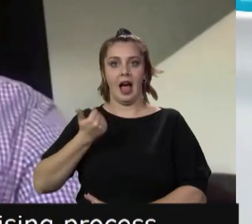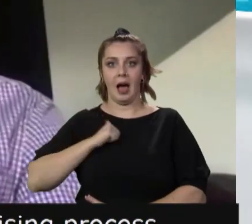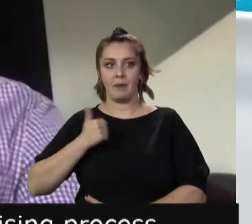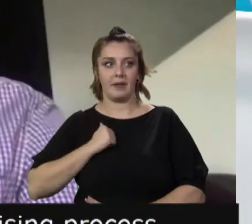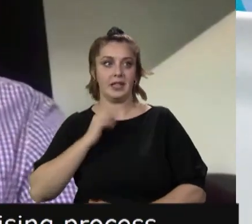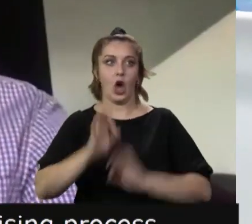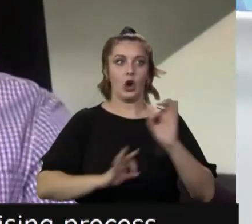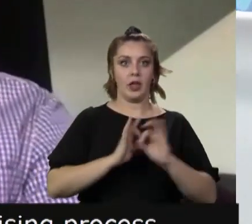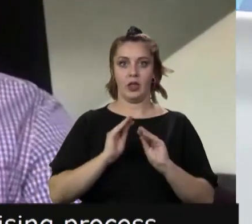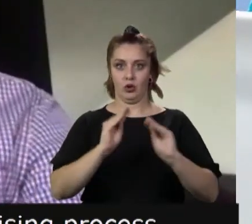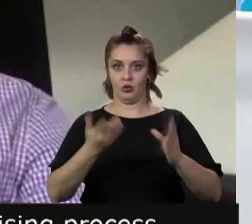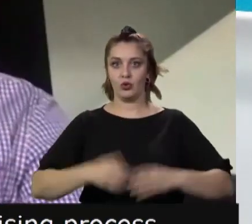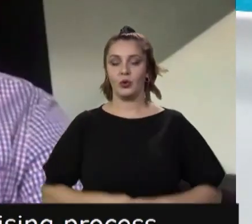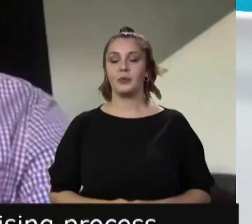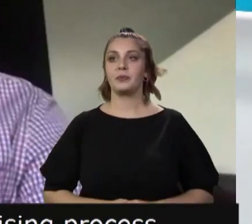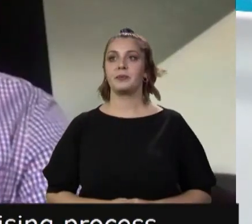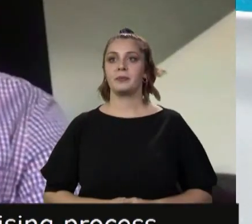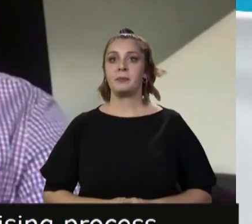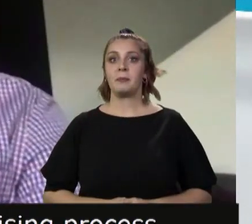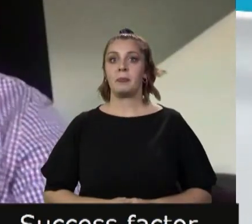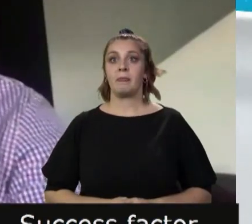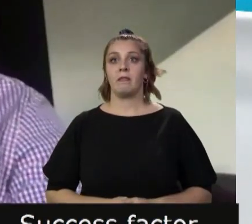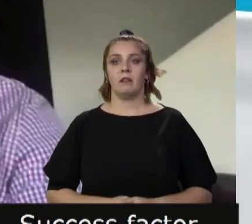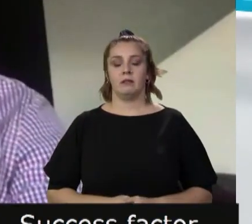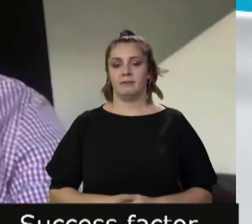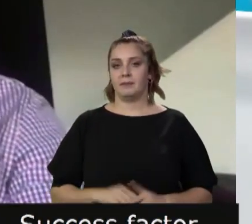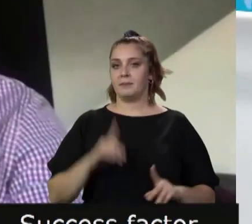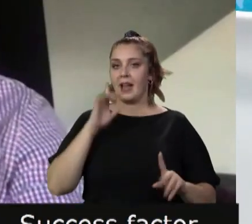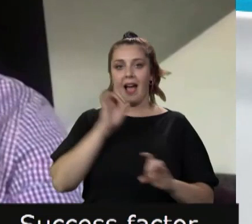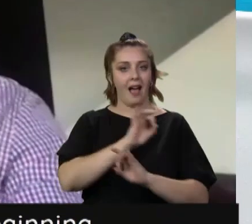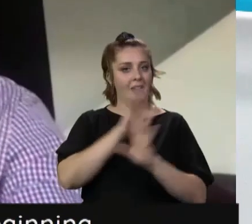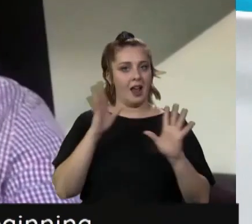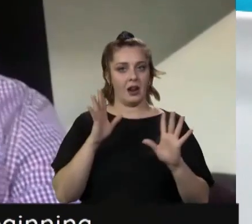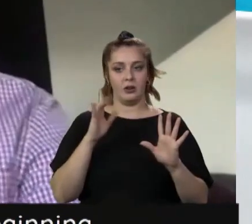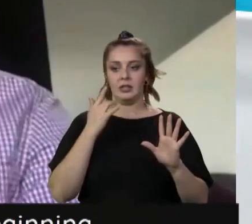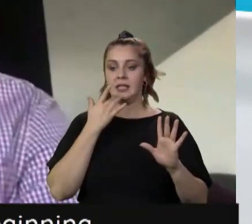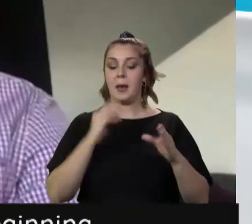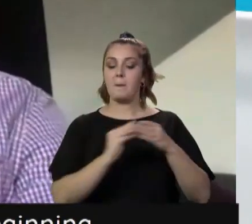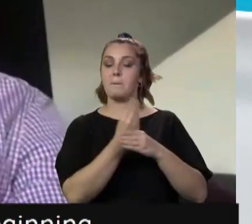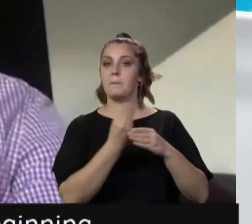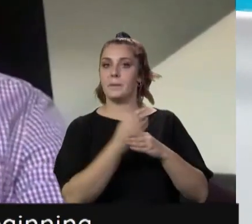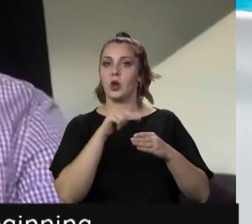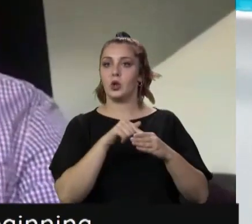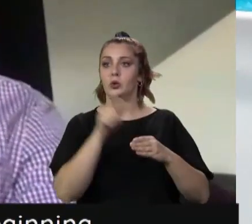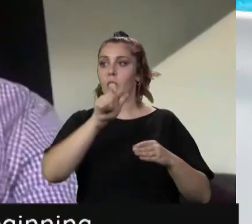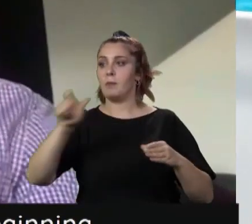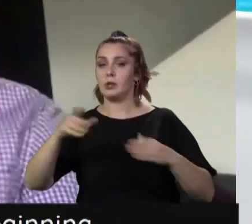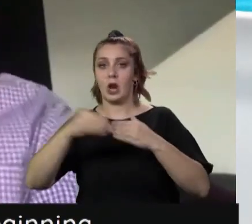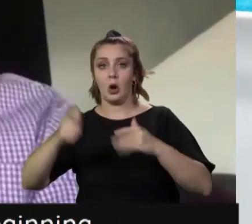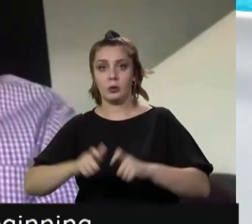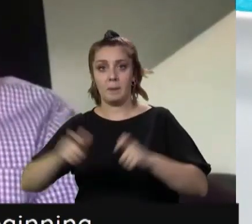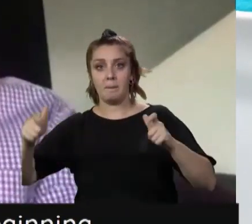that is taken into account from the beginning, something that is related to the accountability of the company.